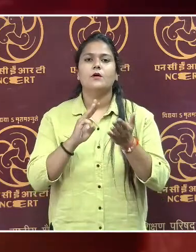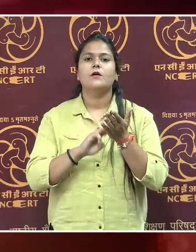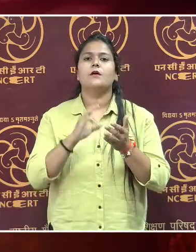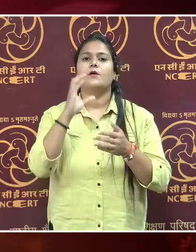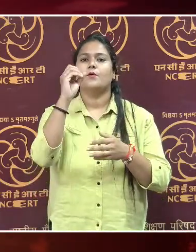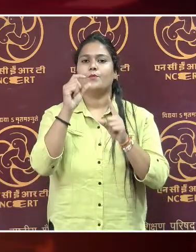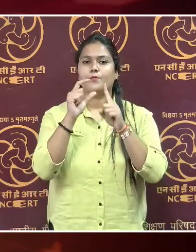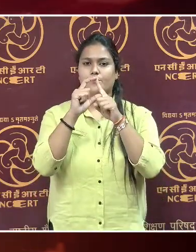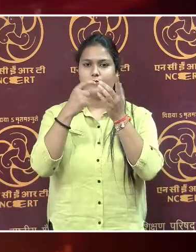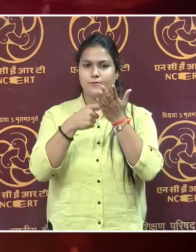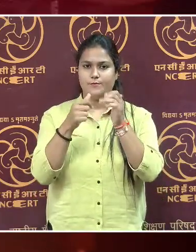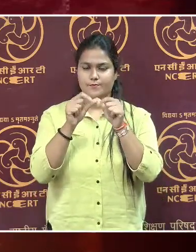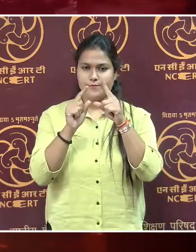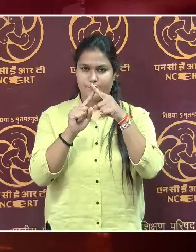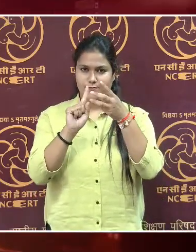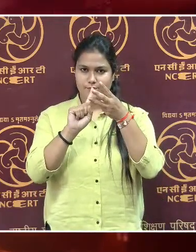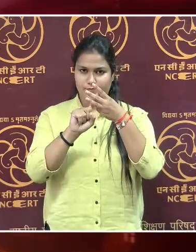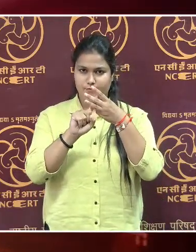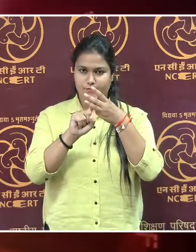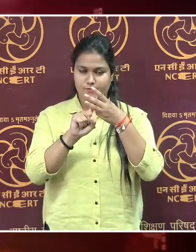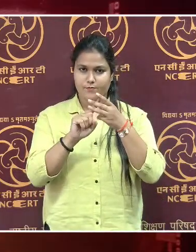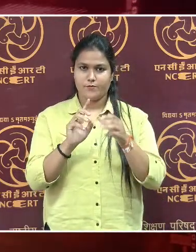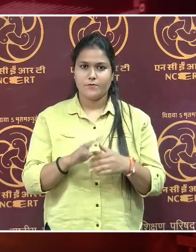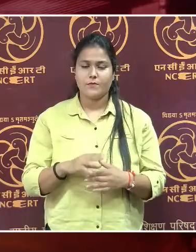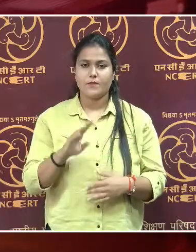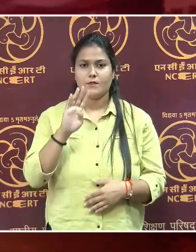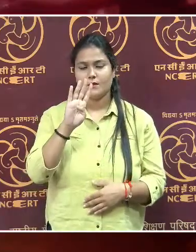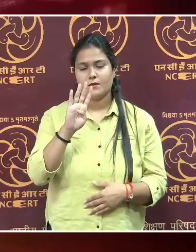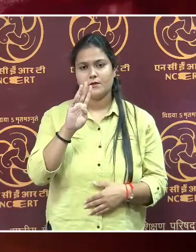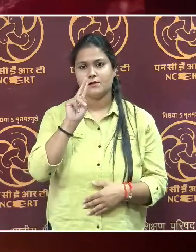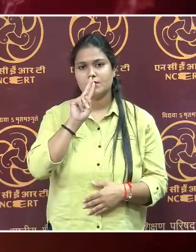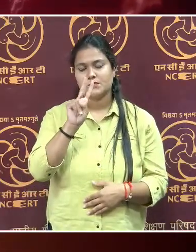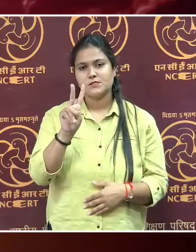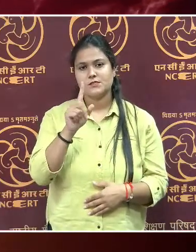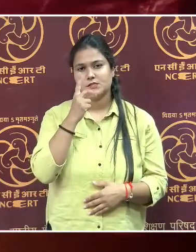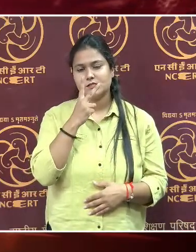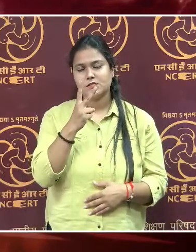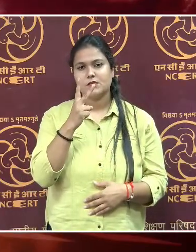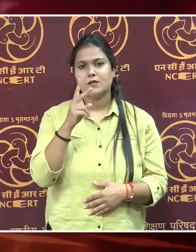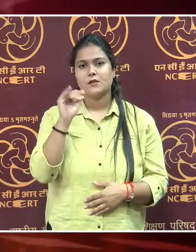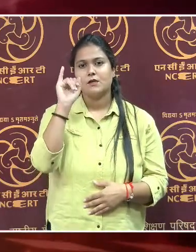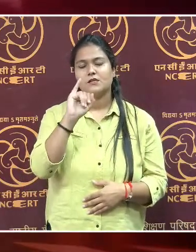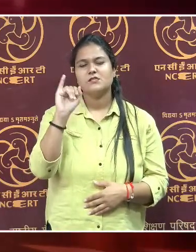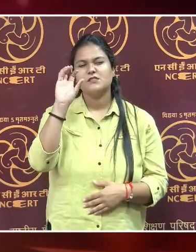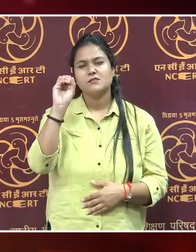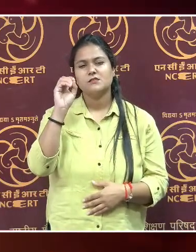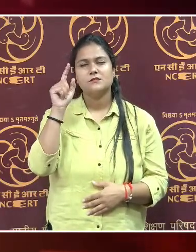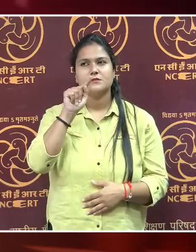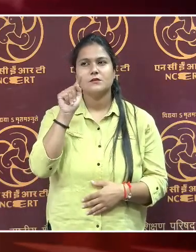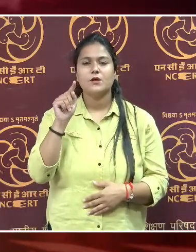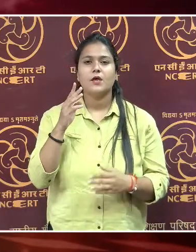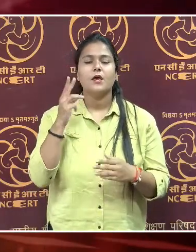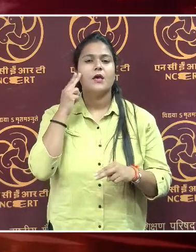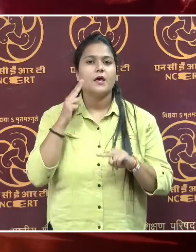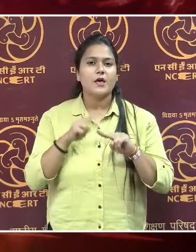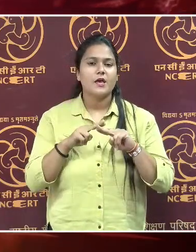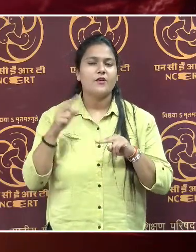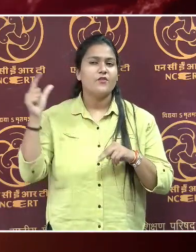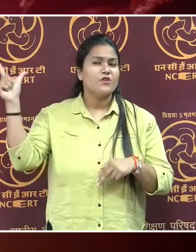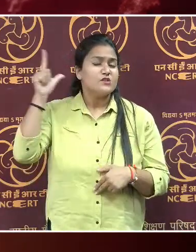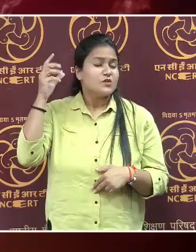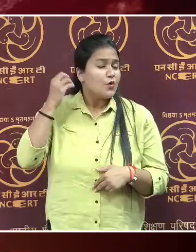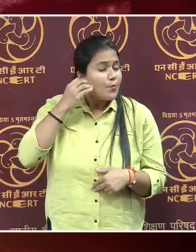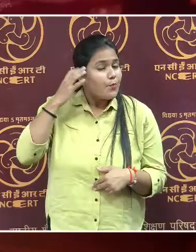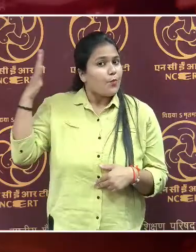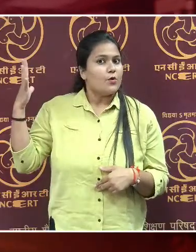that is below this, they will not be able to hear, and only when it is little higher intensity of sound, they can hear. And severe and profound also the same